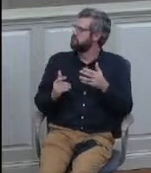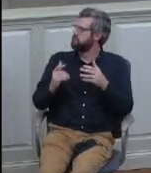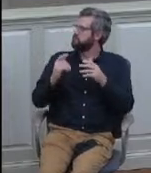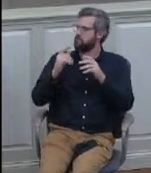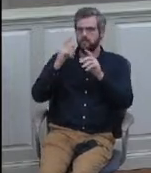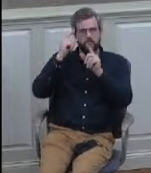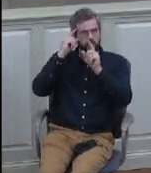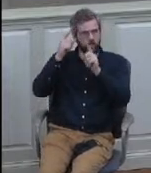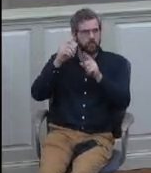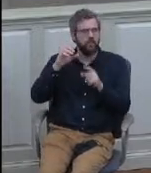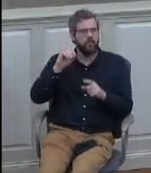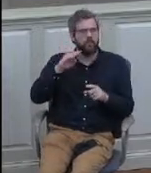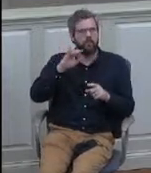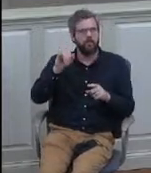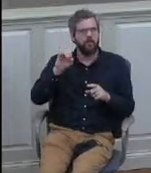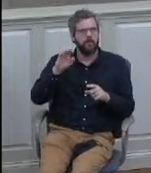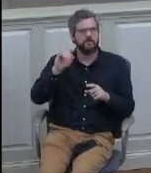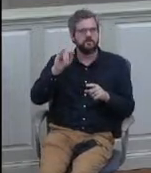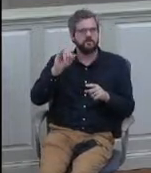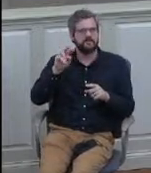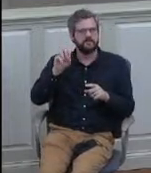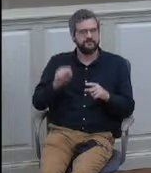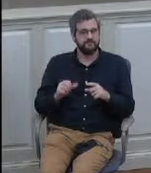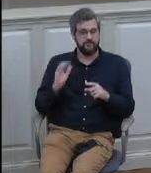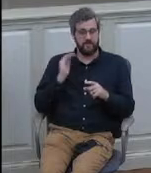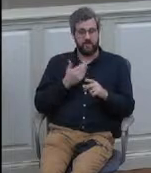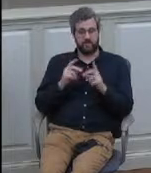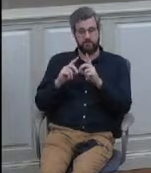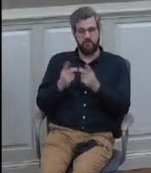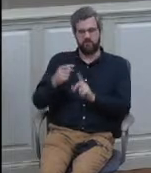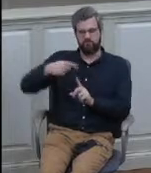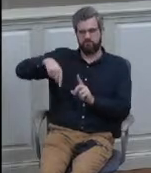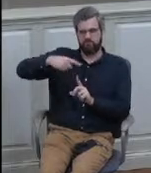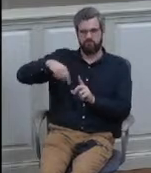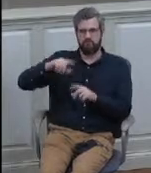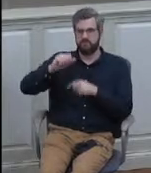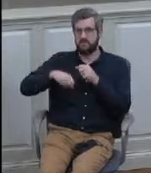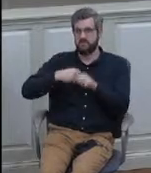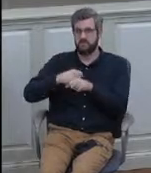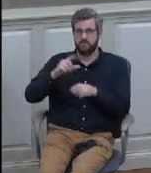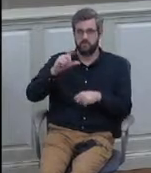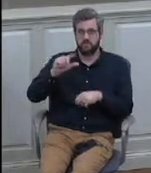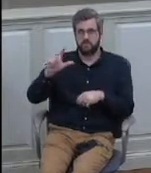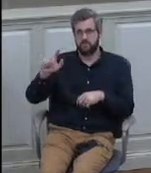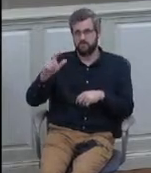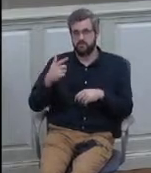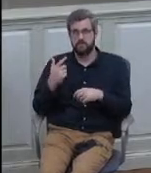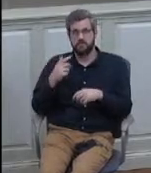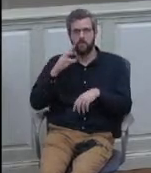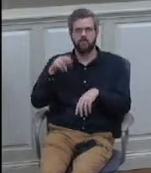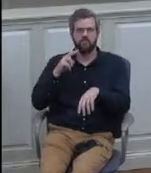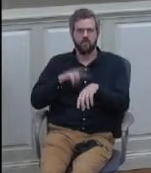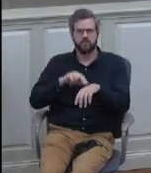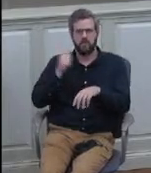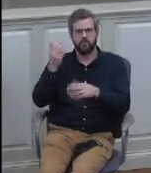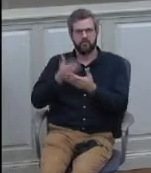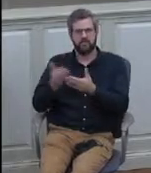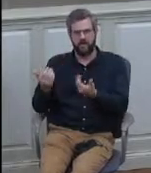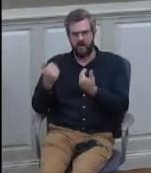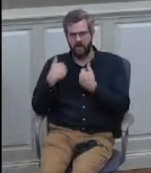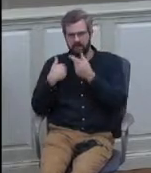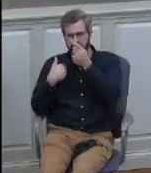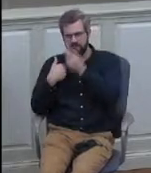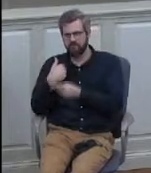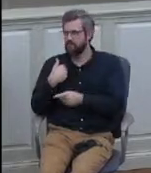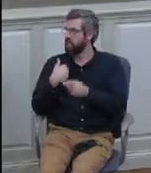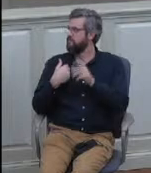and objectives for the department for 2021. Of course, there's other things on here, but we've got really,